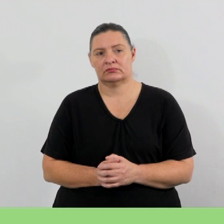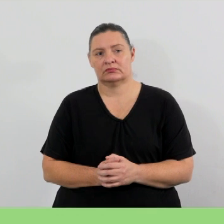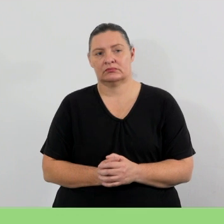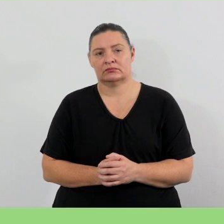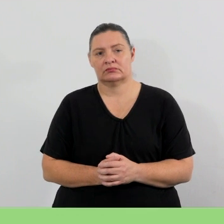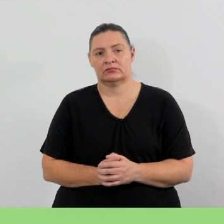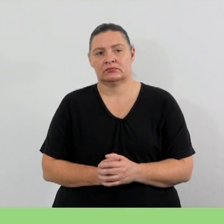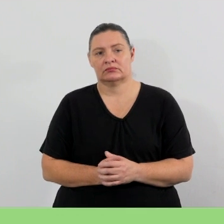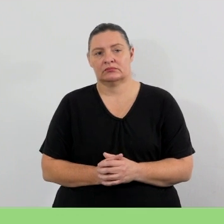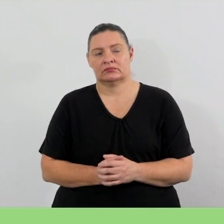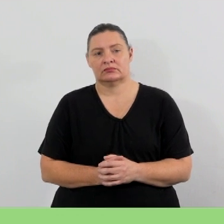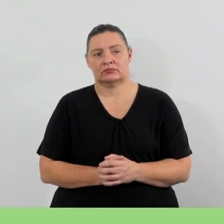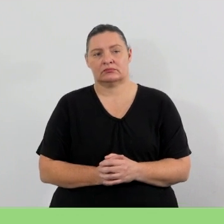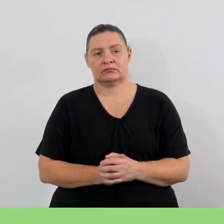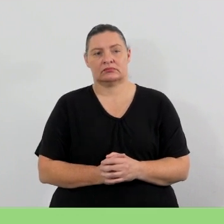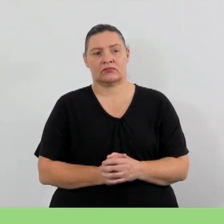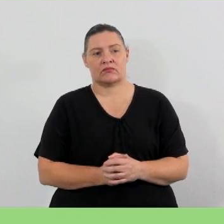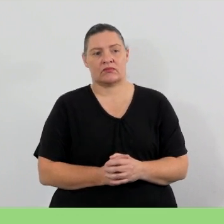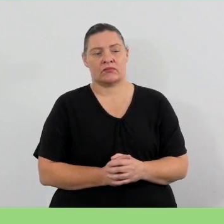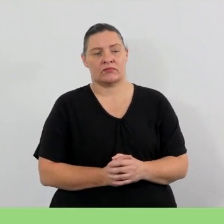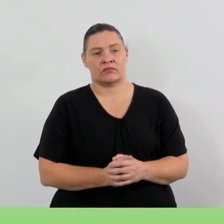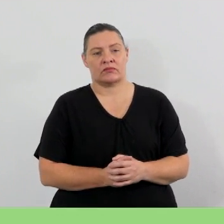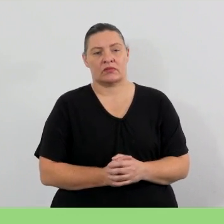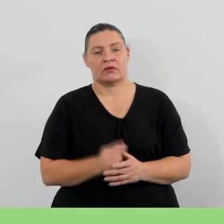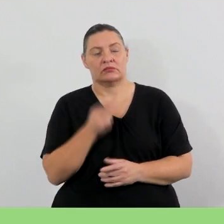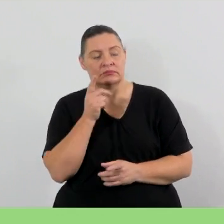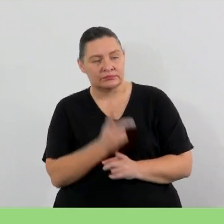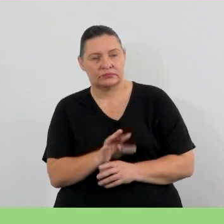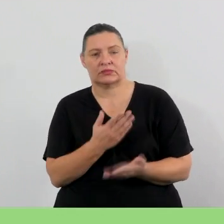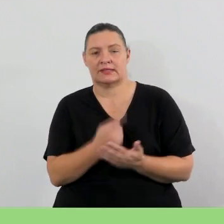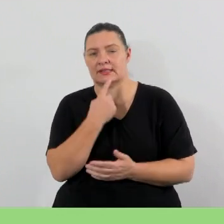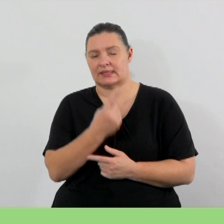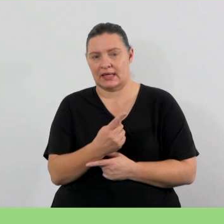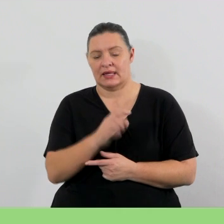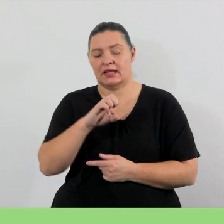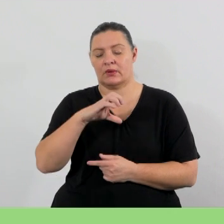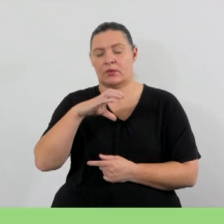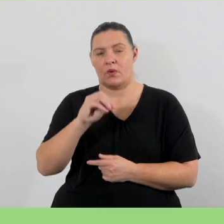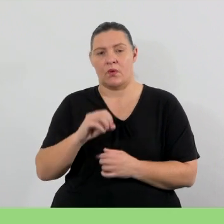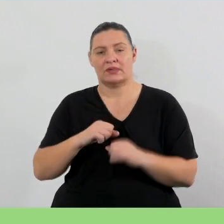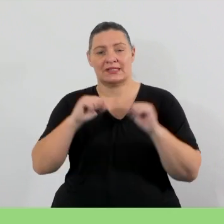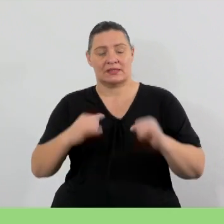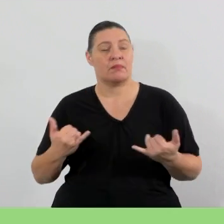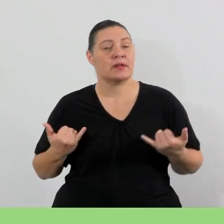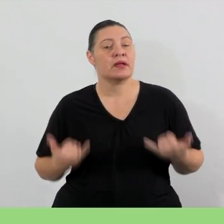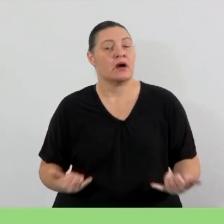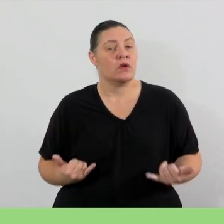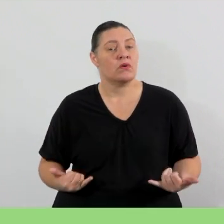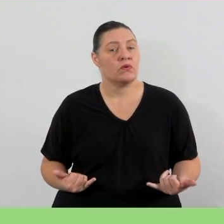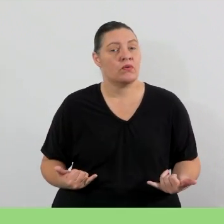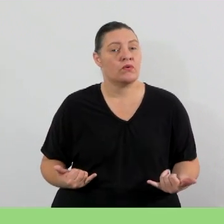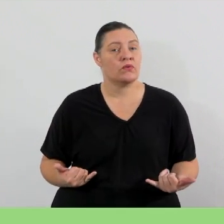again. Right. Moving on to number 4. Then we can say the ecosystem is